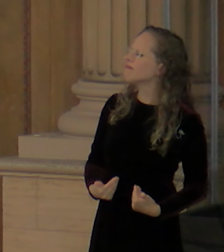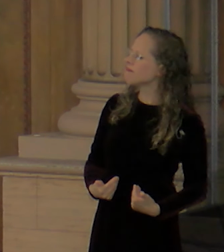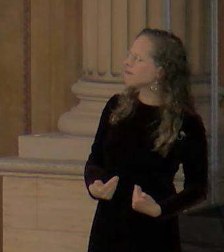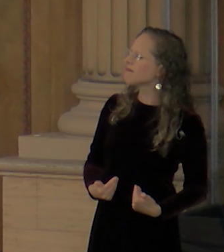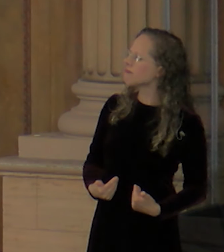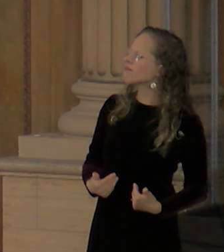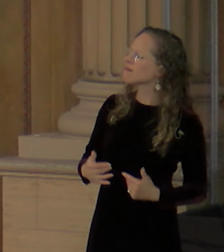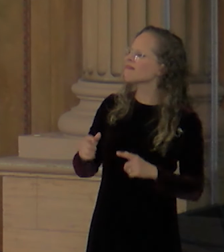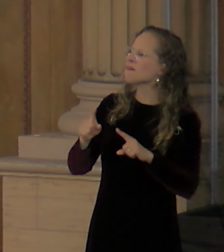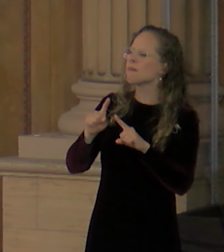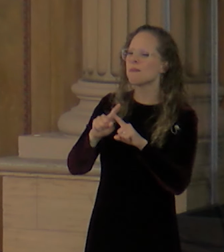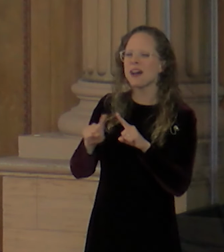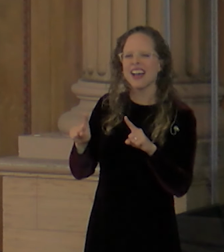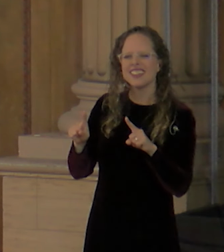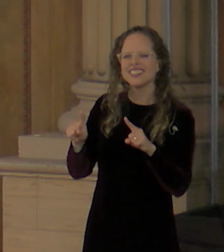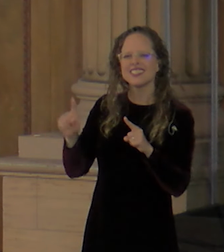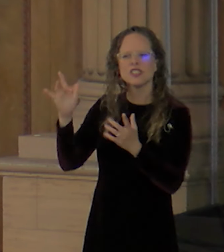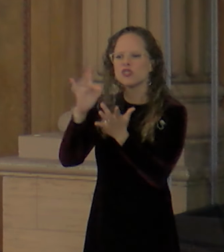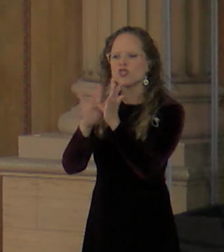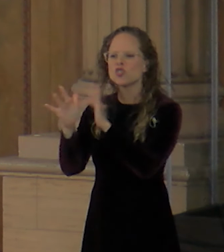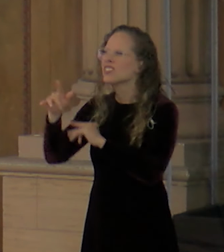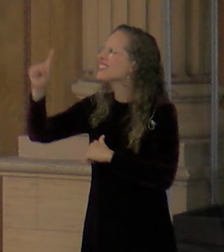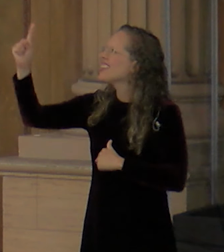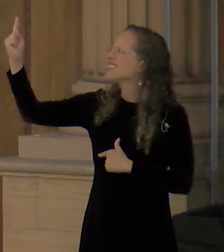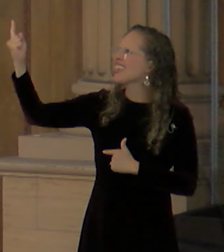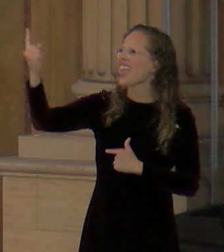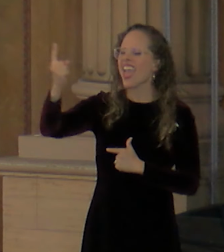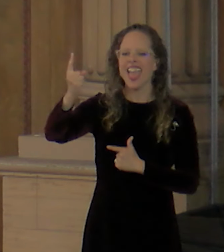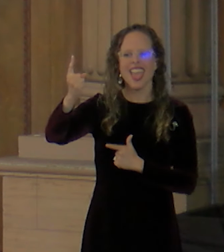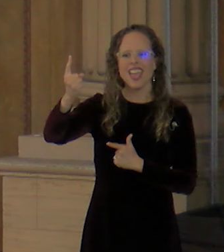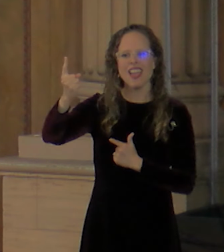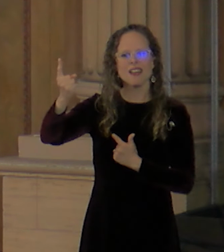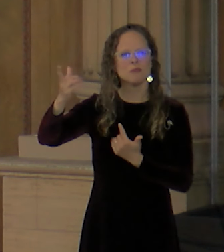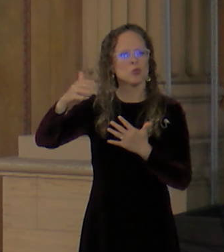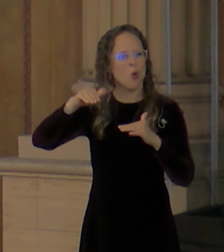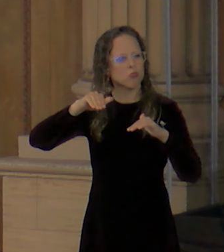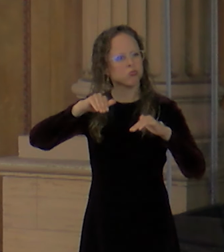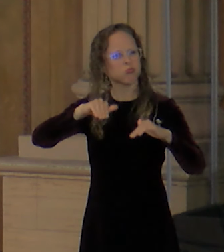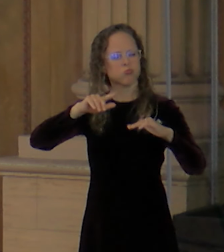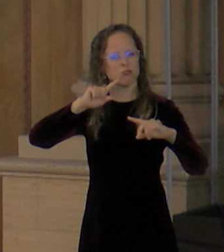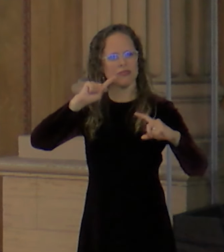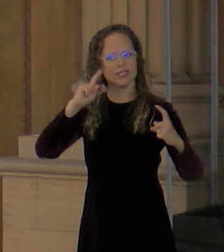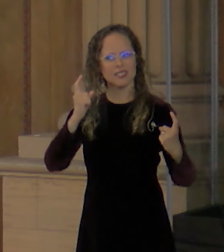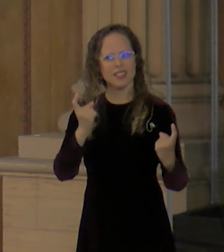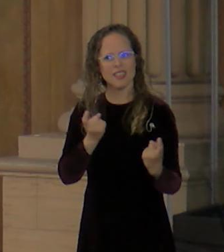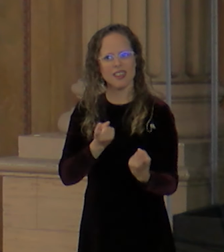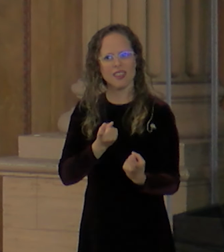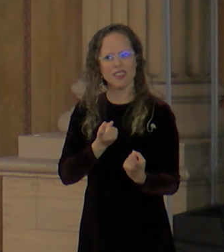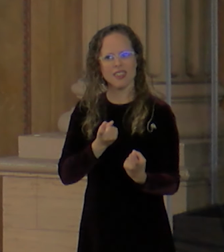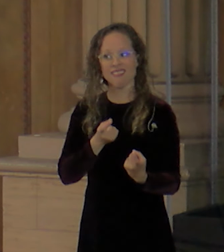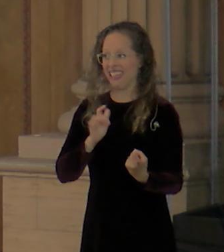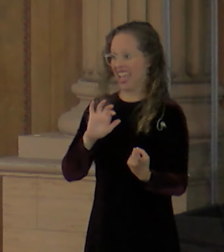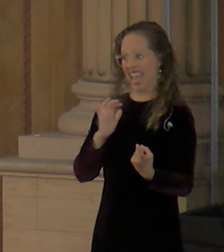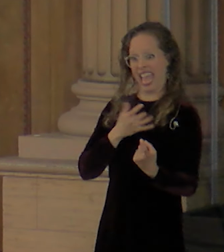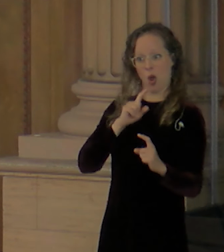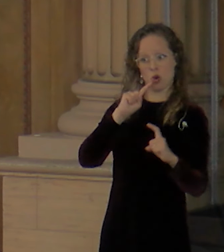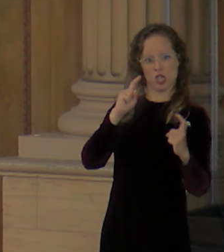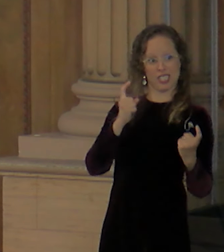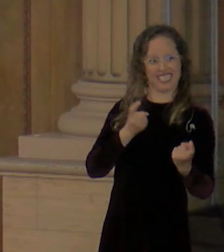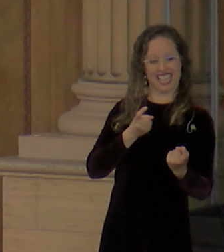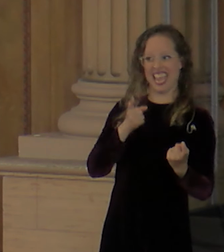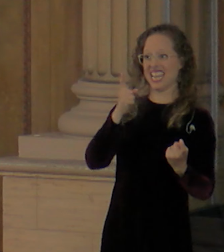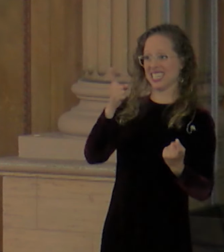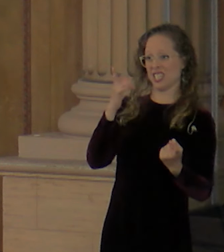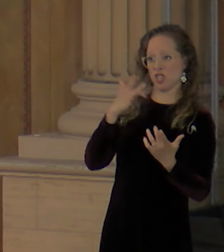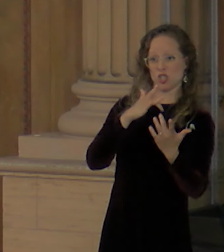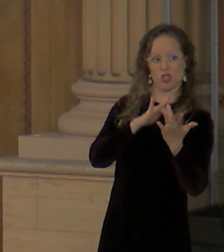But in the great exchange, Jesus came to slay that Leviathan. He took our sin on himself. He went to the cross where he died